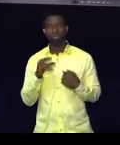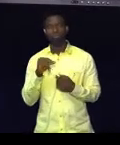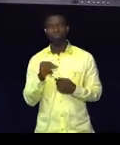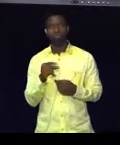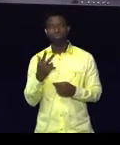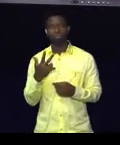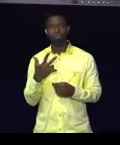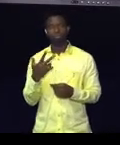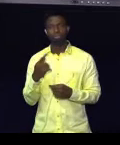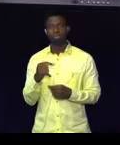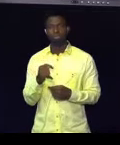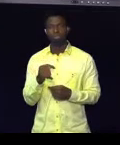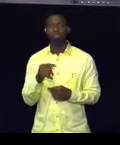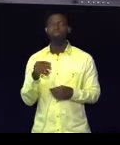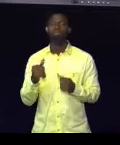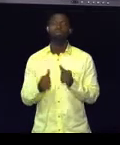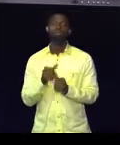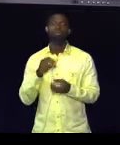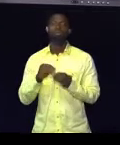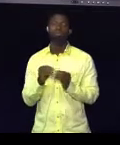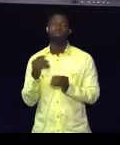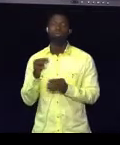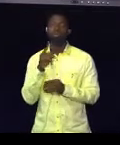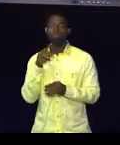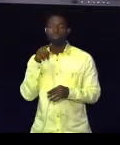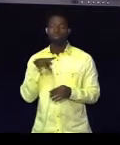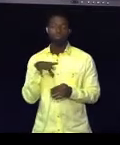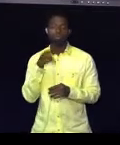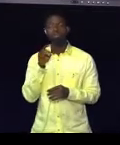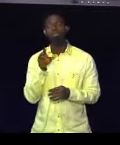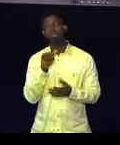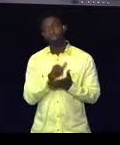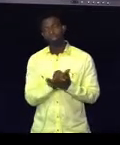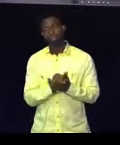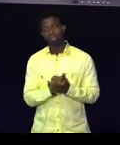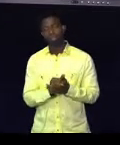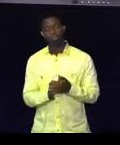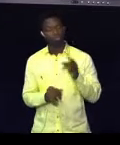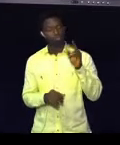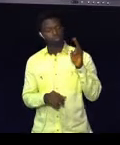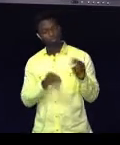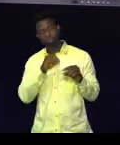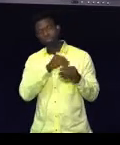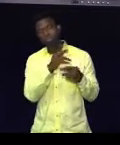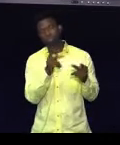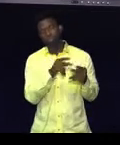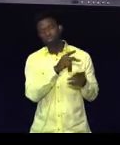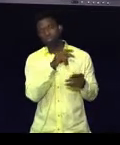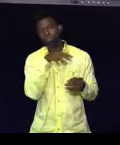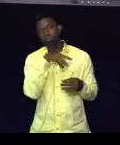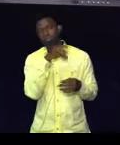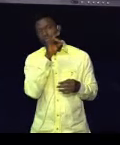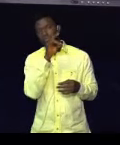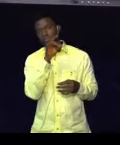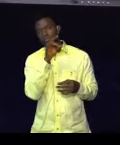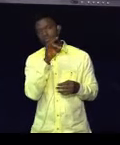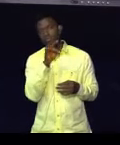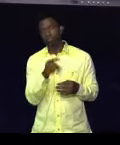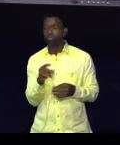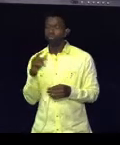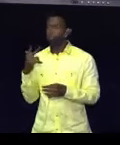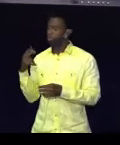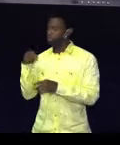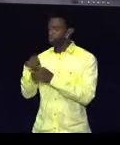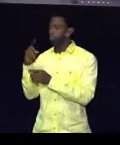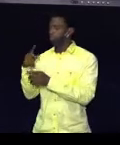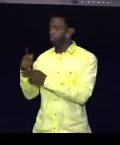3. So the one that has the most number of 1's, you select that. And in this case, this one has 2 in 3 places. So we select this one instead of this one. This